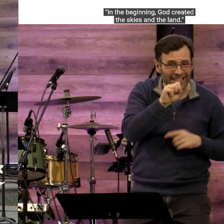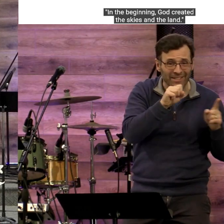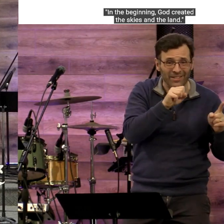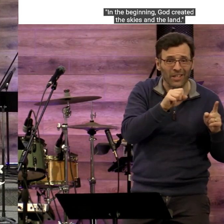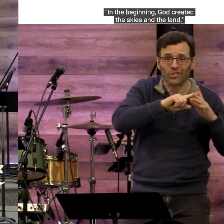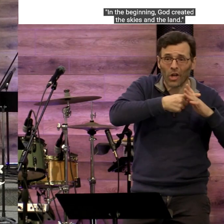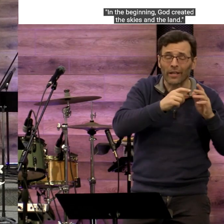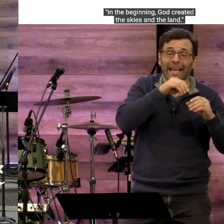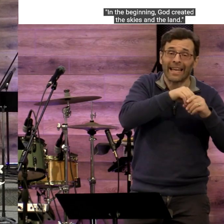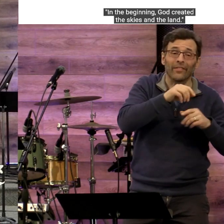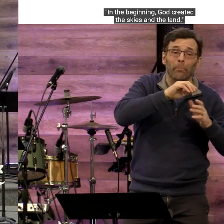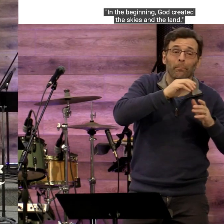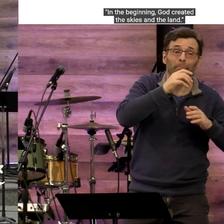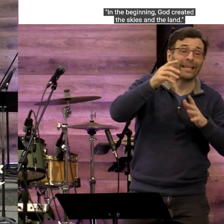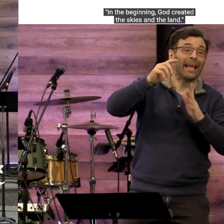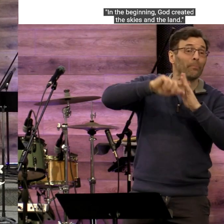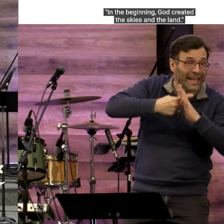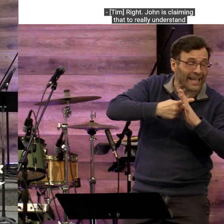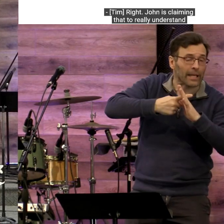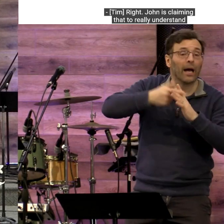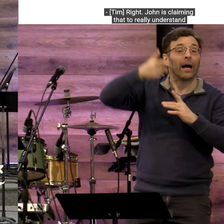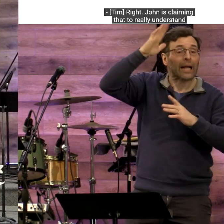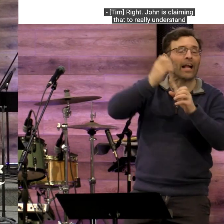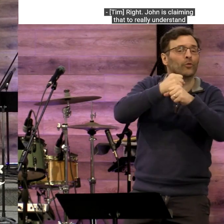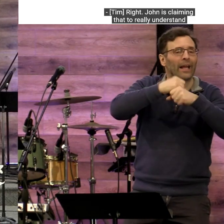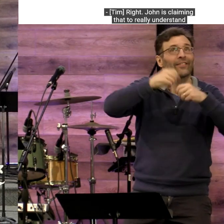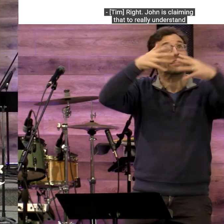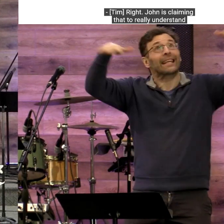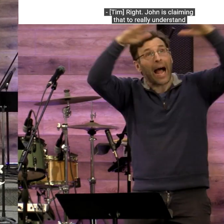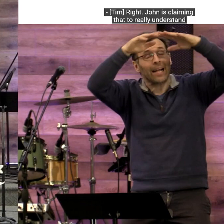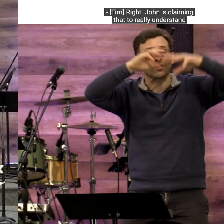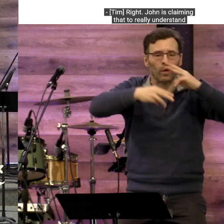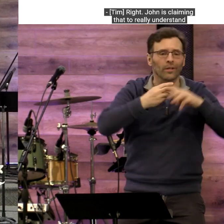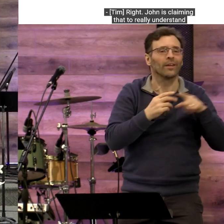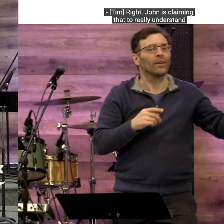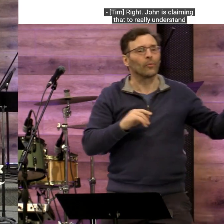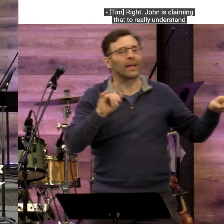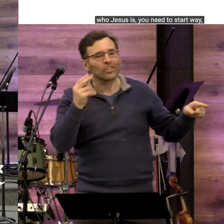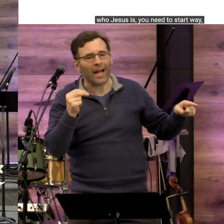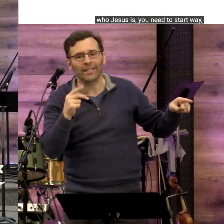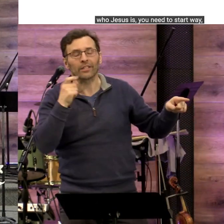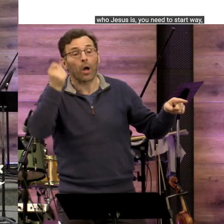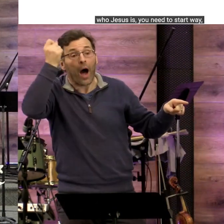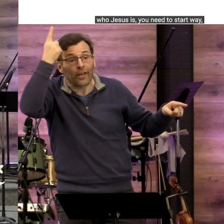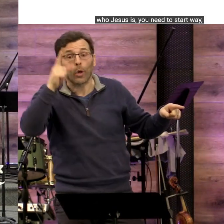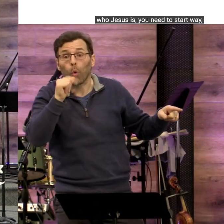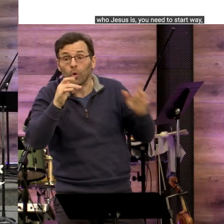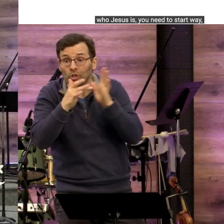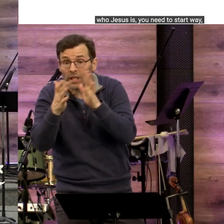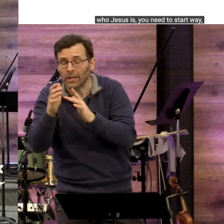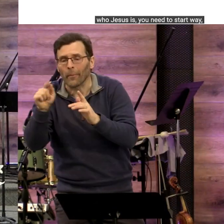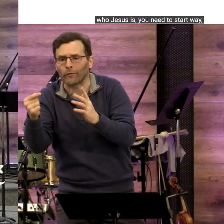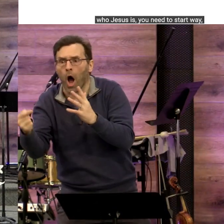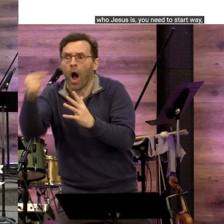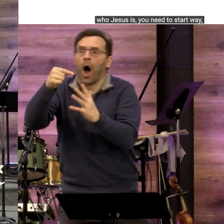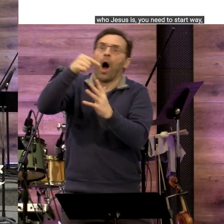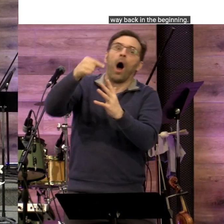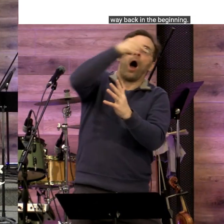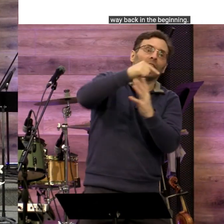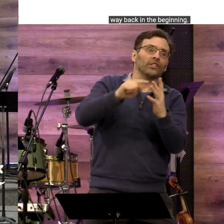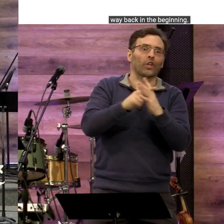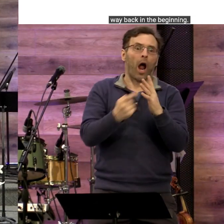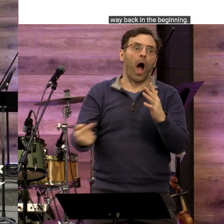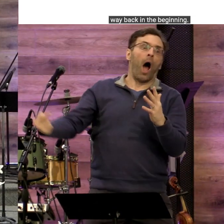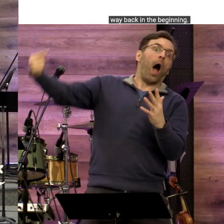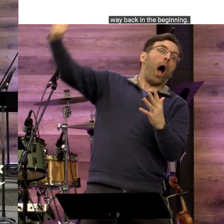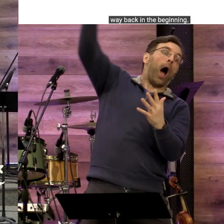beginning, God created the skies and the land. Right, John is claiming that to really understand who Jesus is, you need to start way,